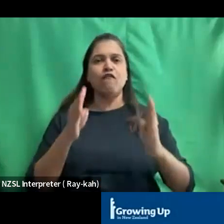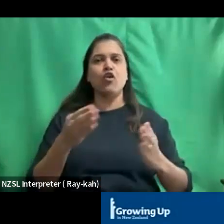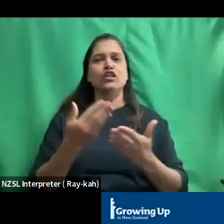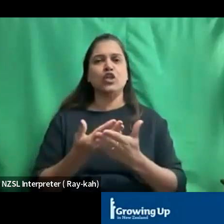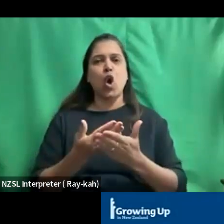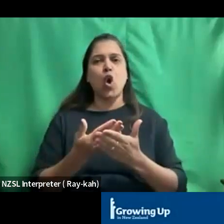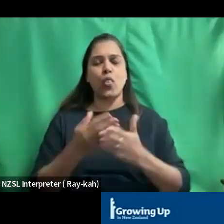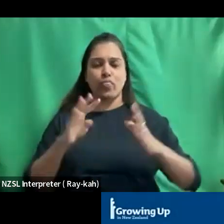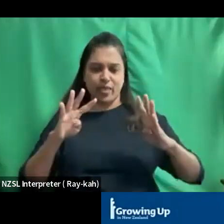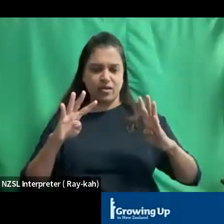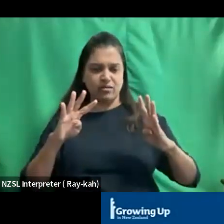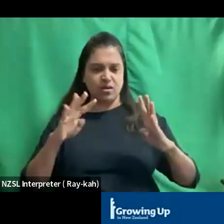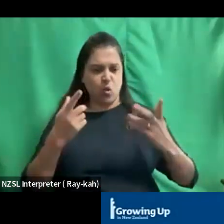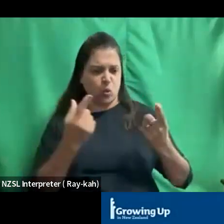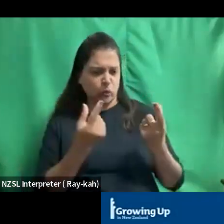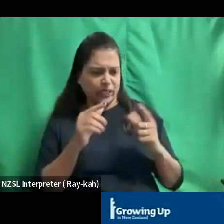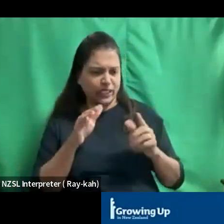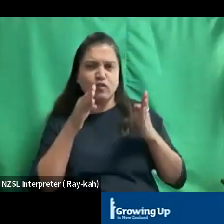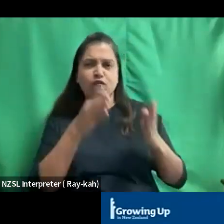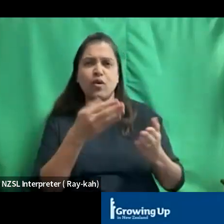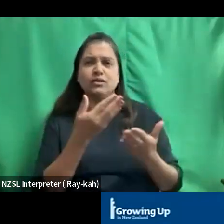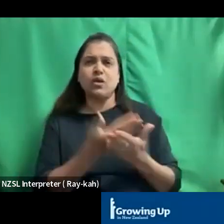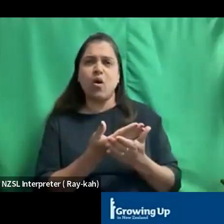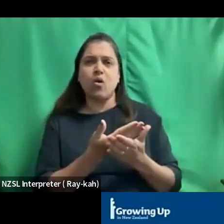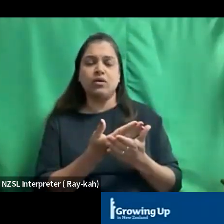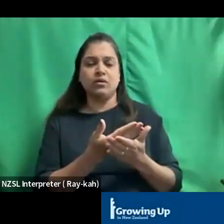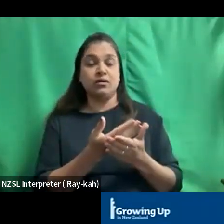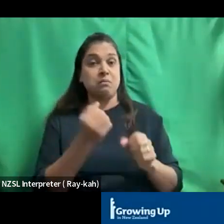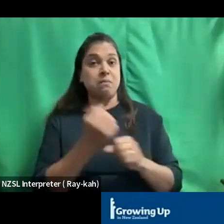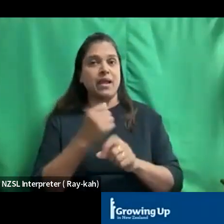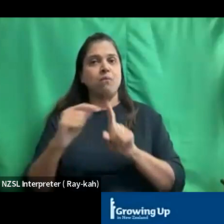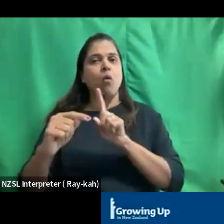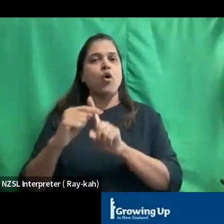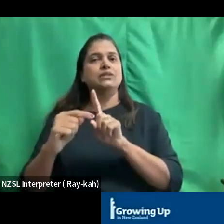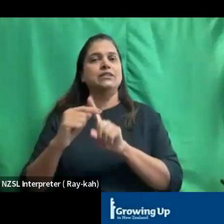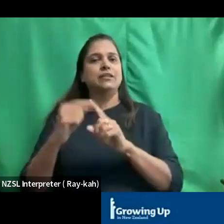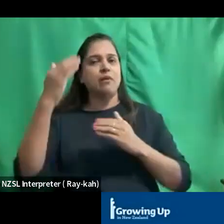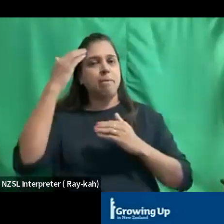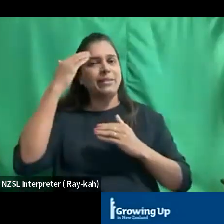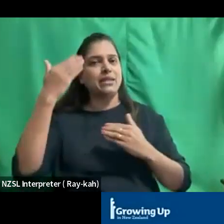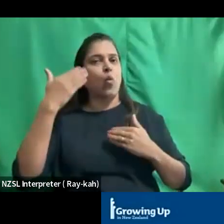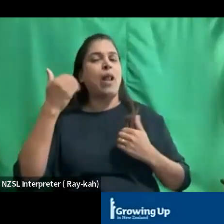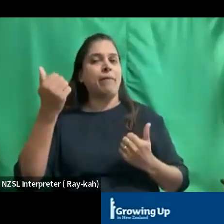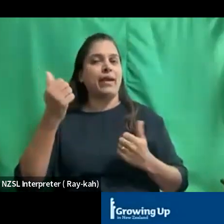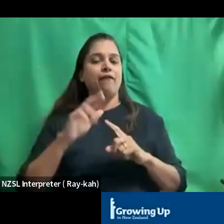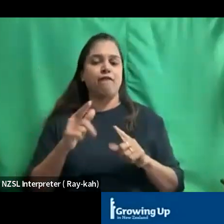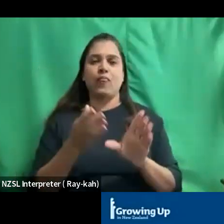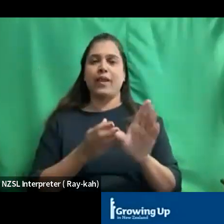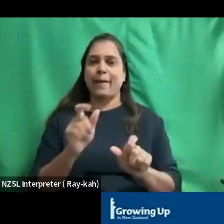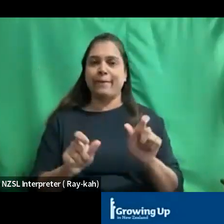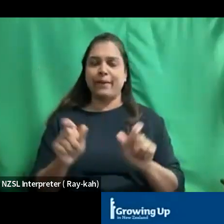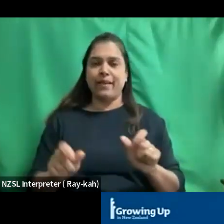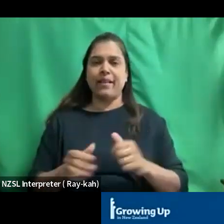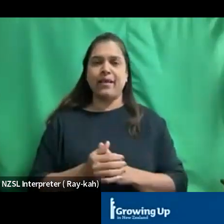how we create conditions for positive mental well-being for these young people. Pat, with that in mind, I